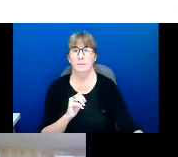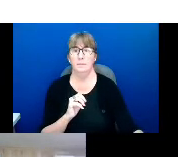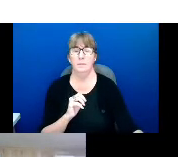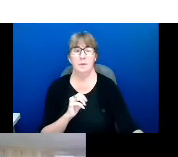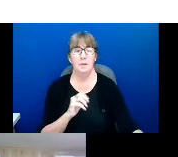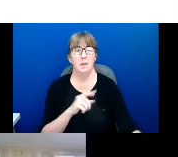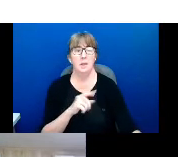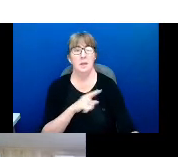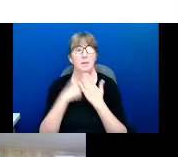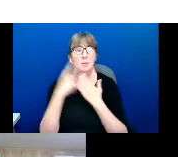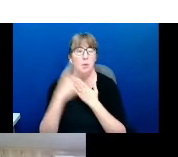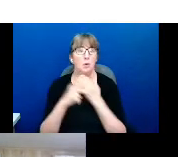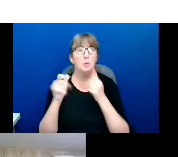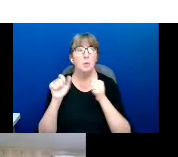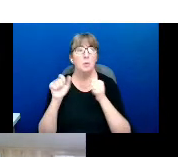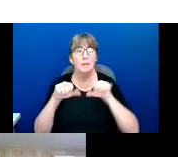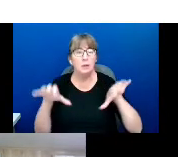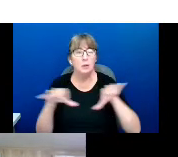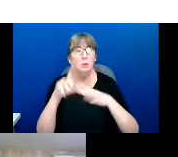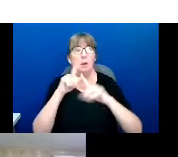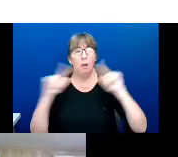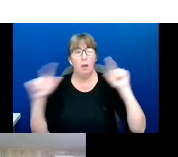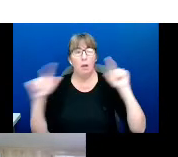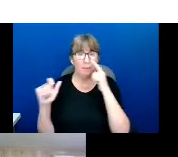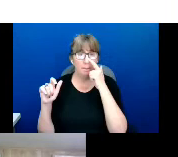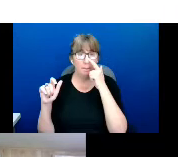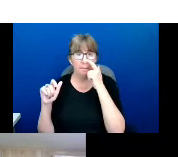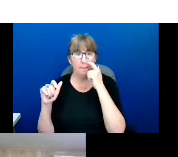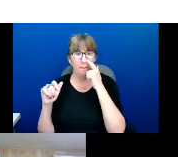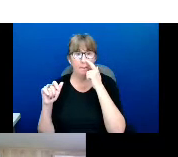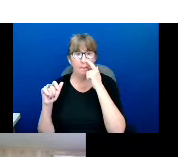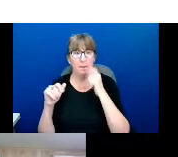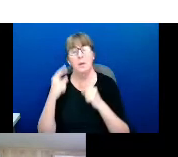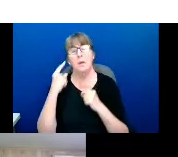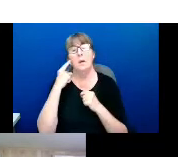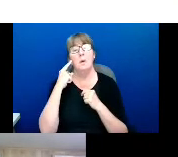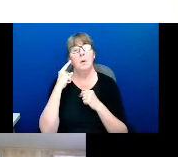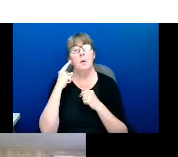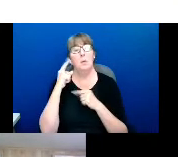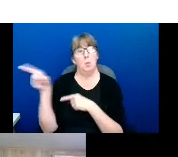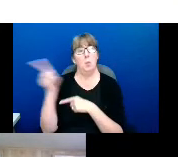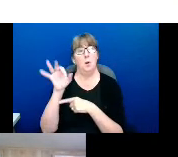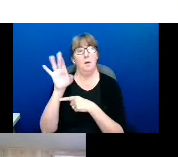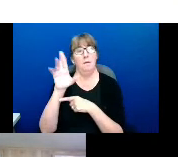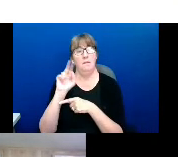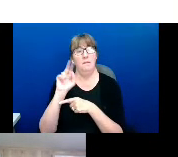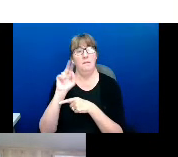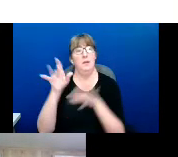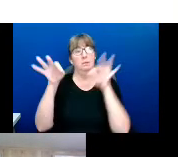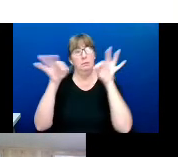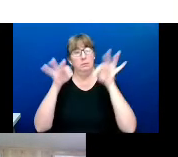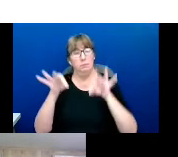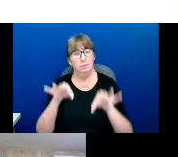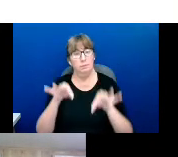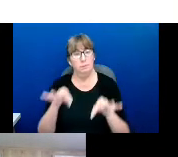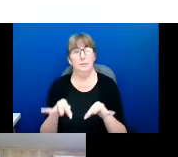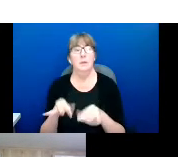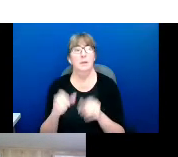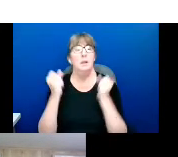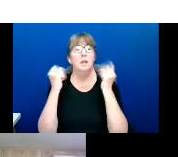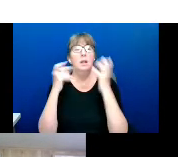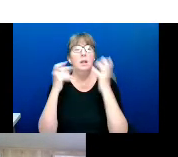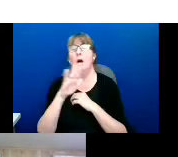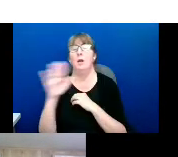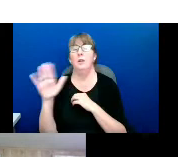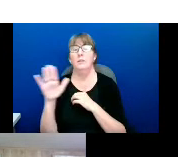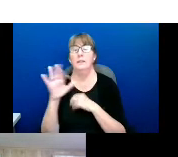is it in a nutshell. But as Frank has talked about, a lot of the maintenance that his staff is not